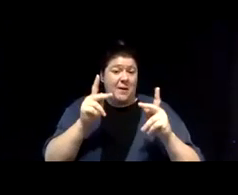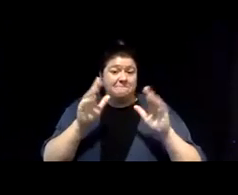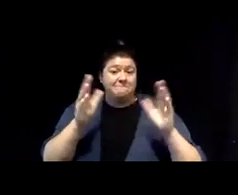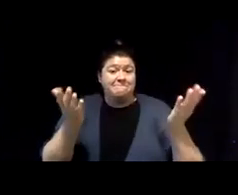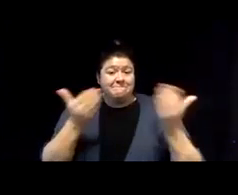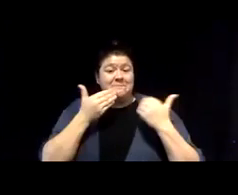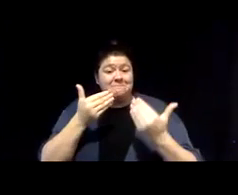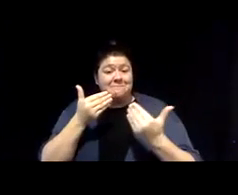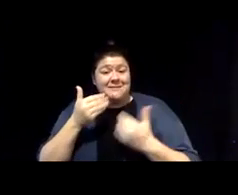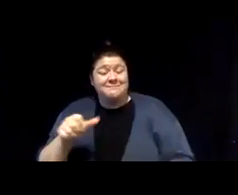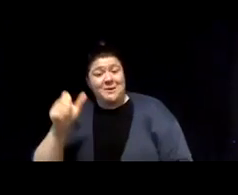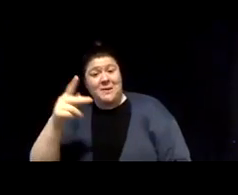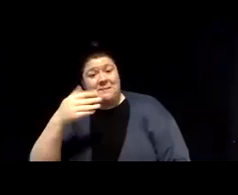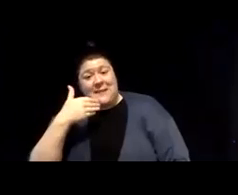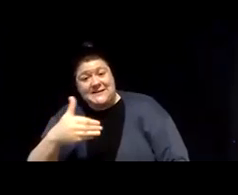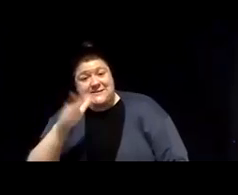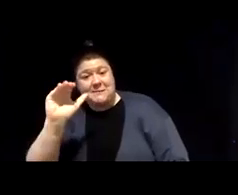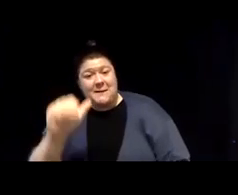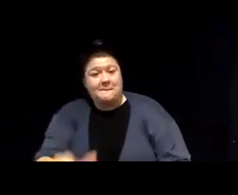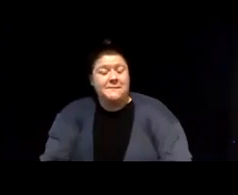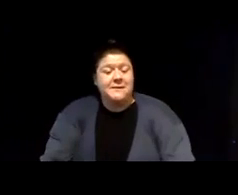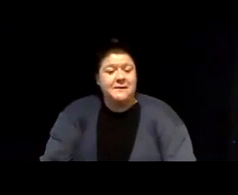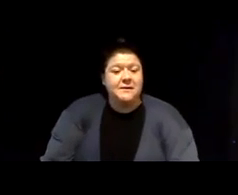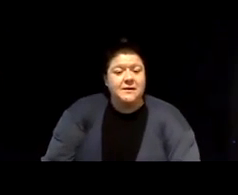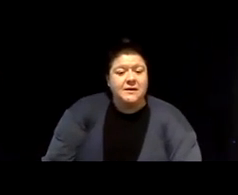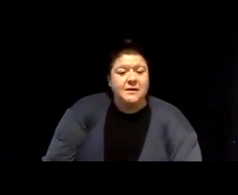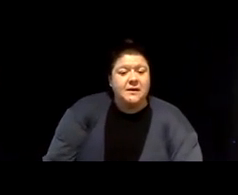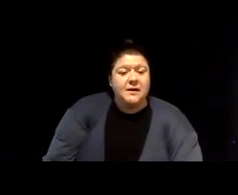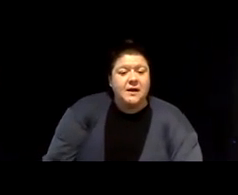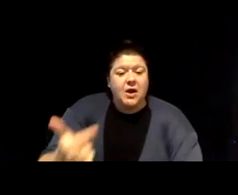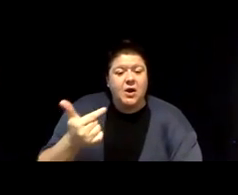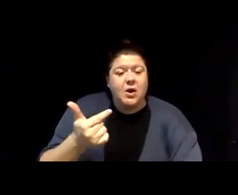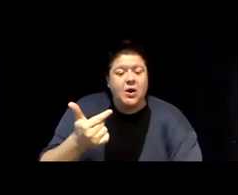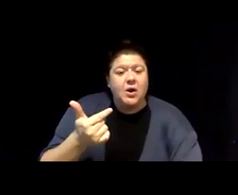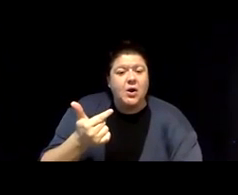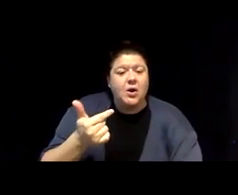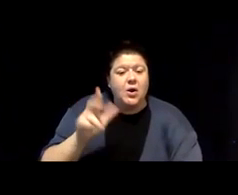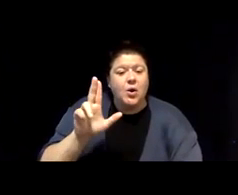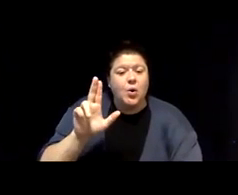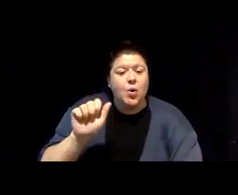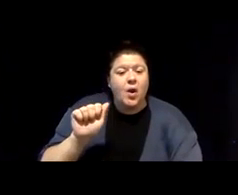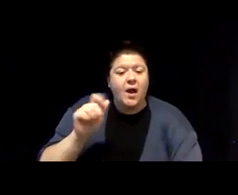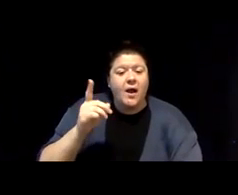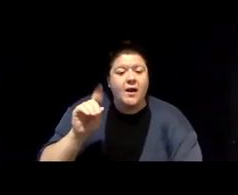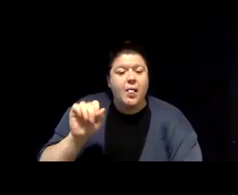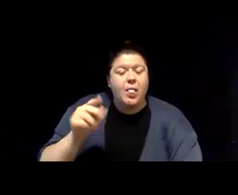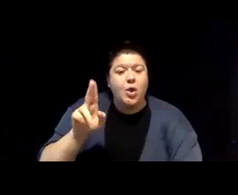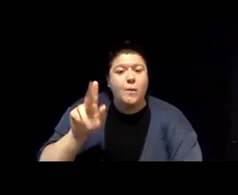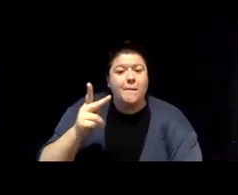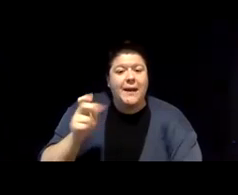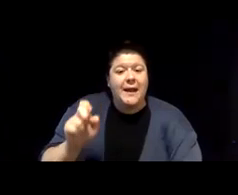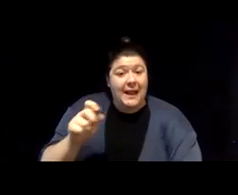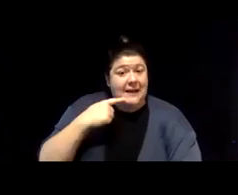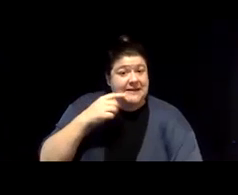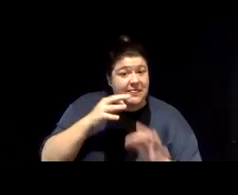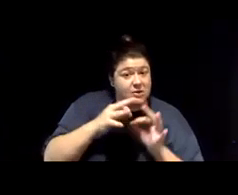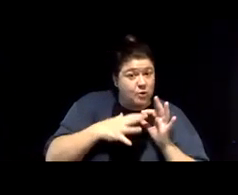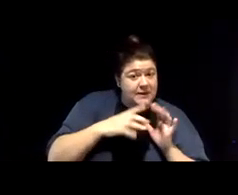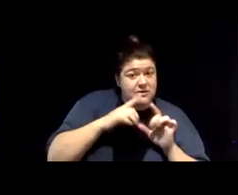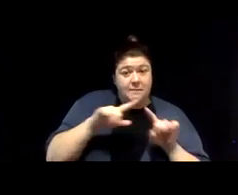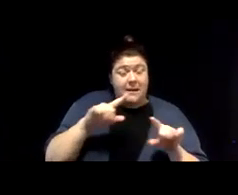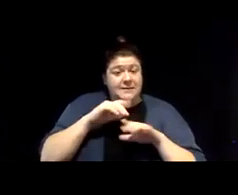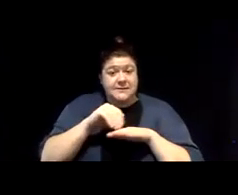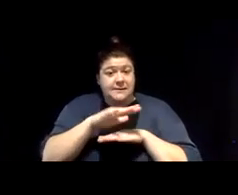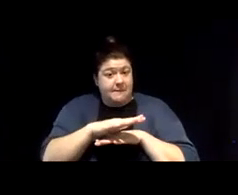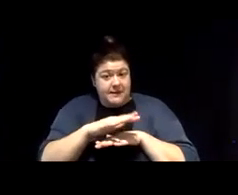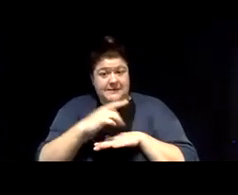know. All right, thank you. I want to ask the same. I did the interpretation, but I didn't submit it because I was reading. They said you don't